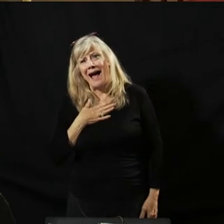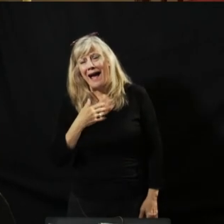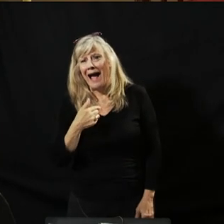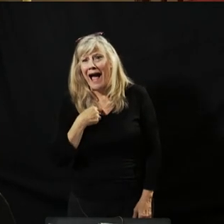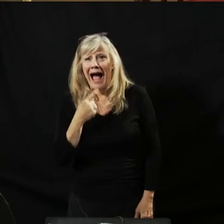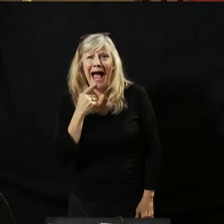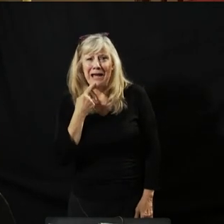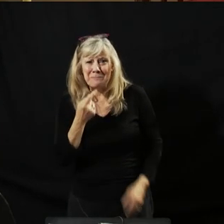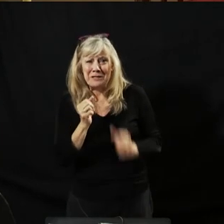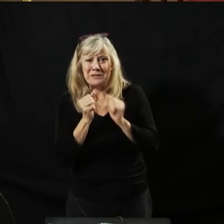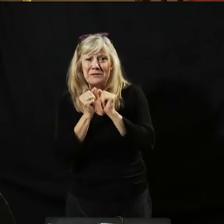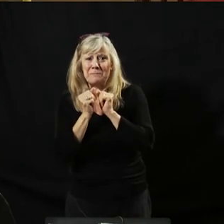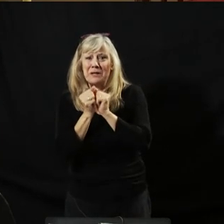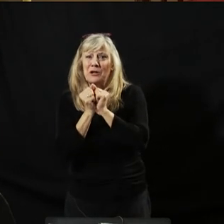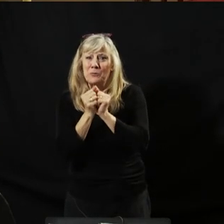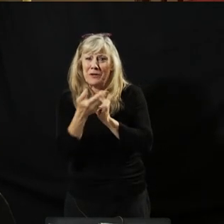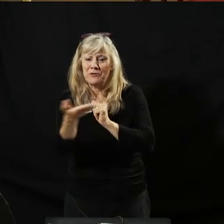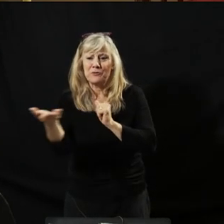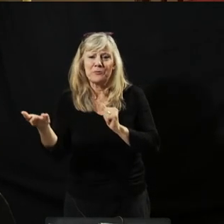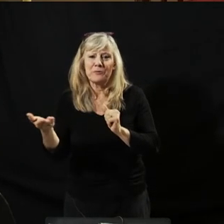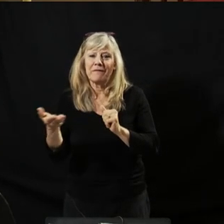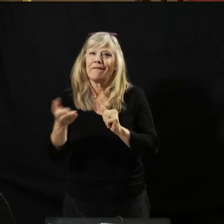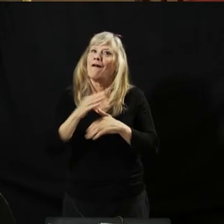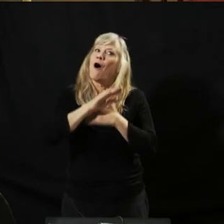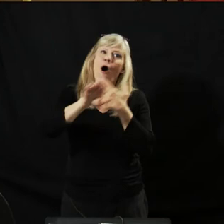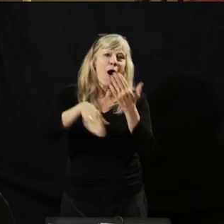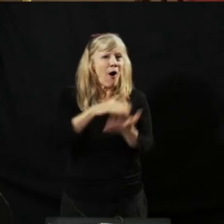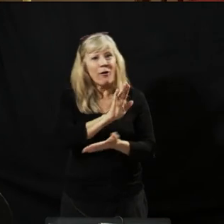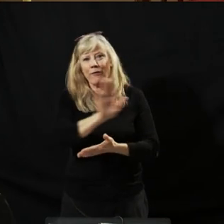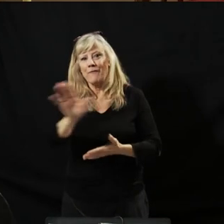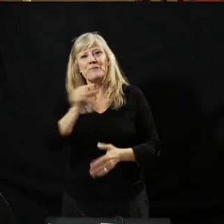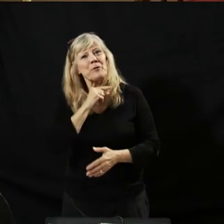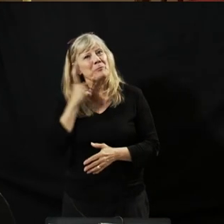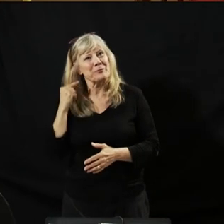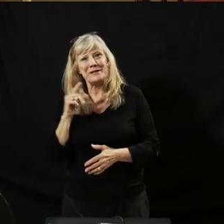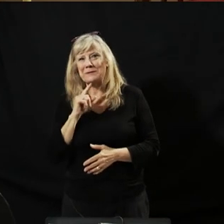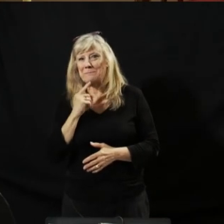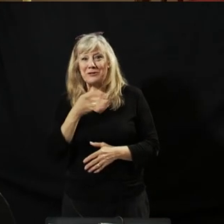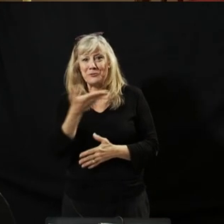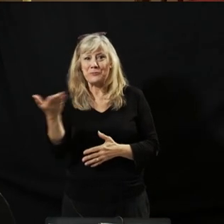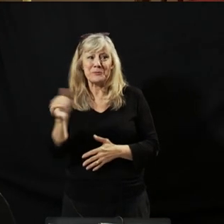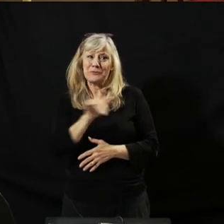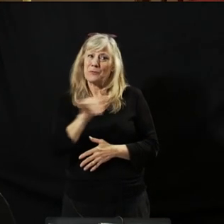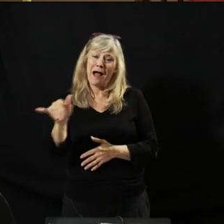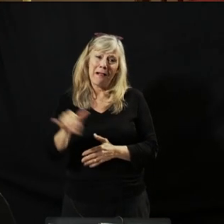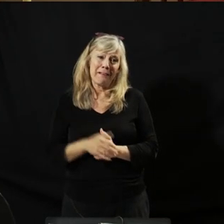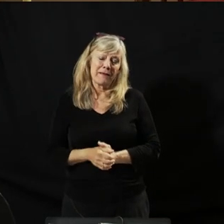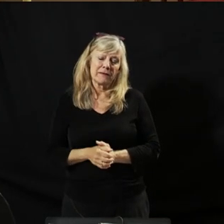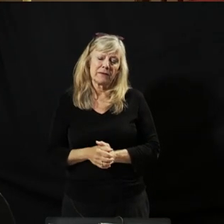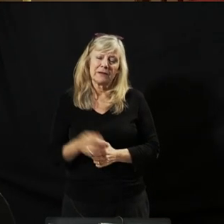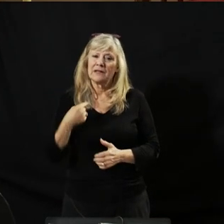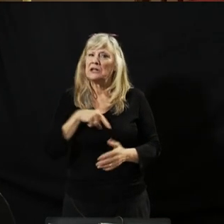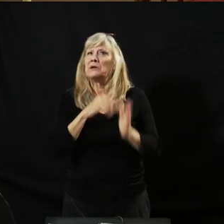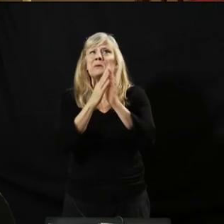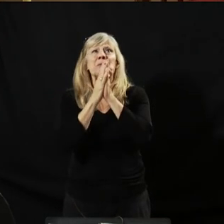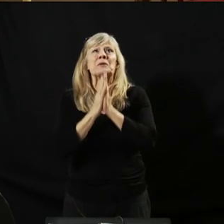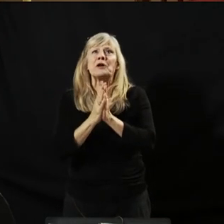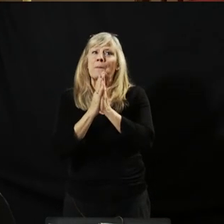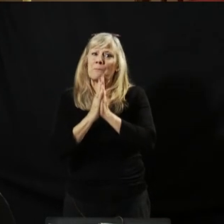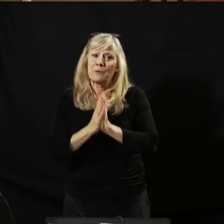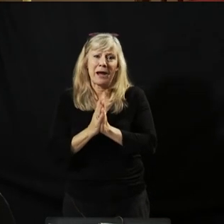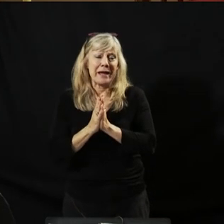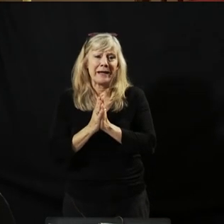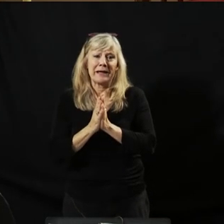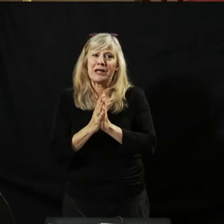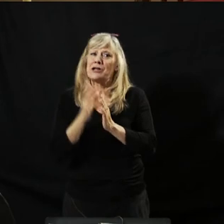present with you. All of your priests miss the same thing. We are praying to do the